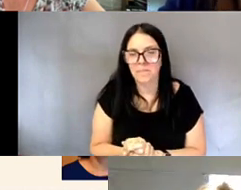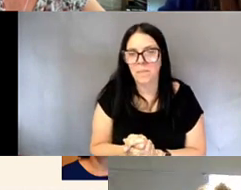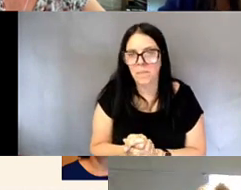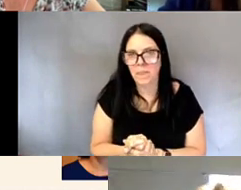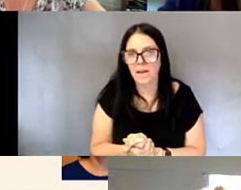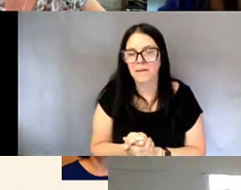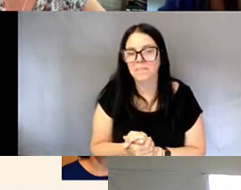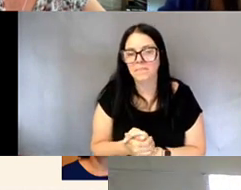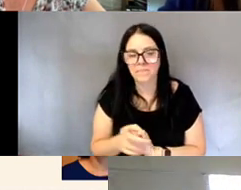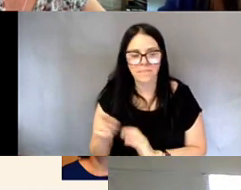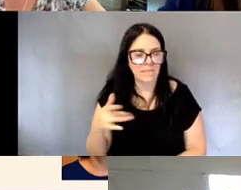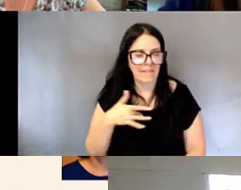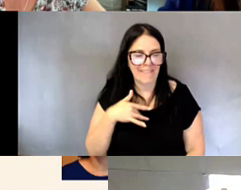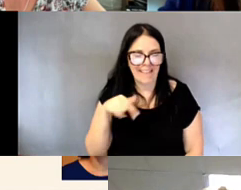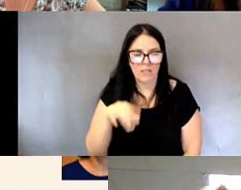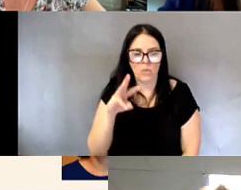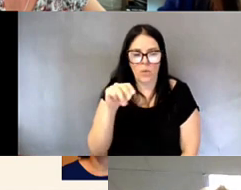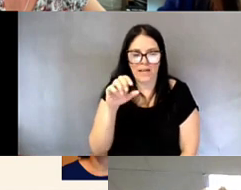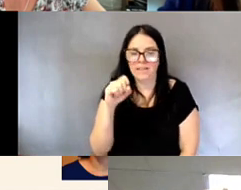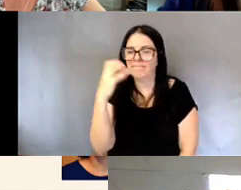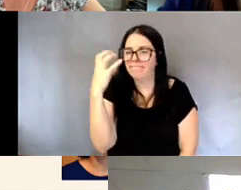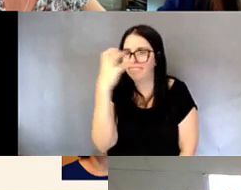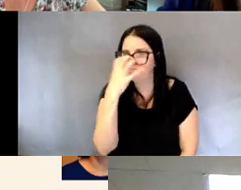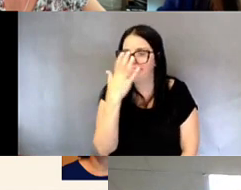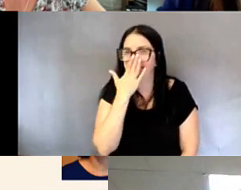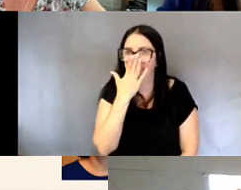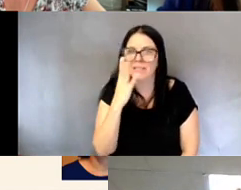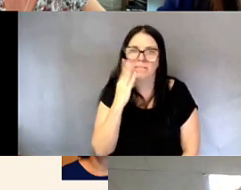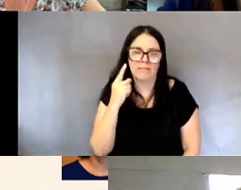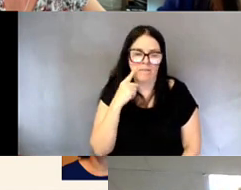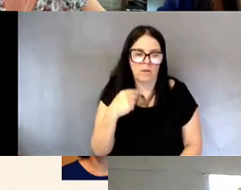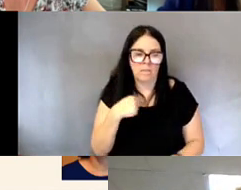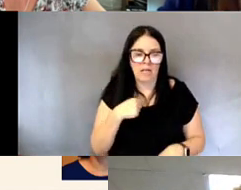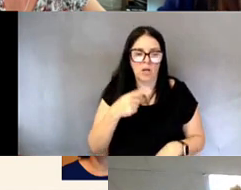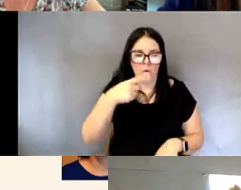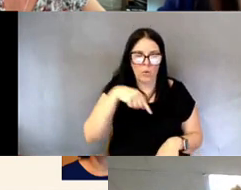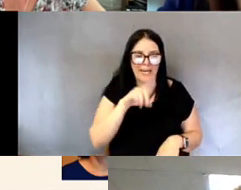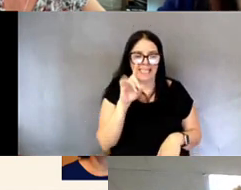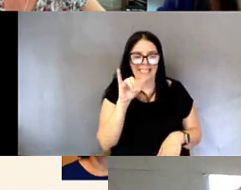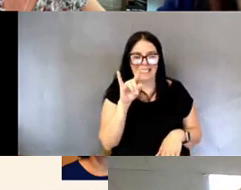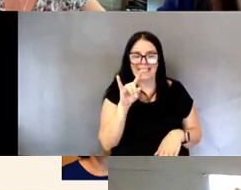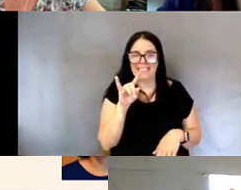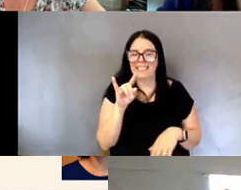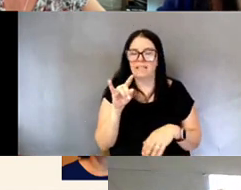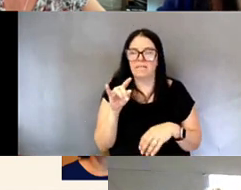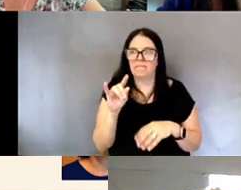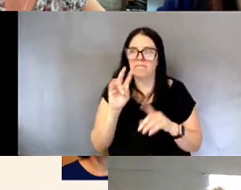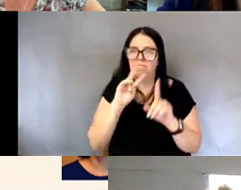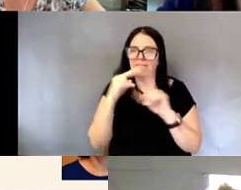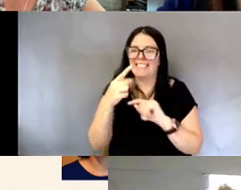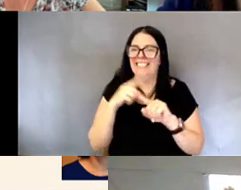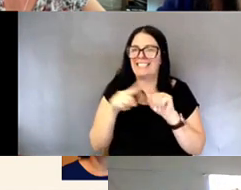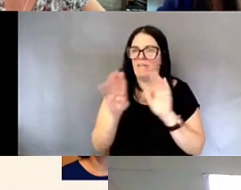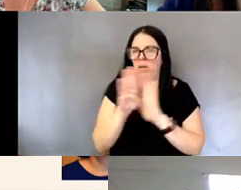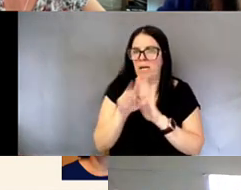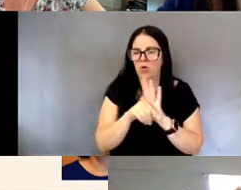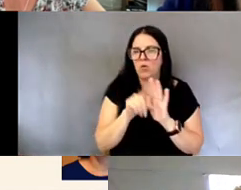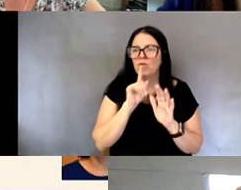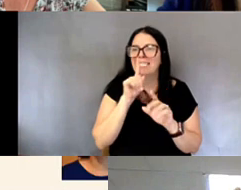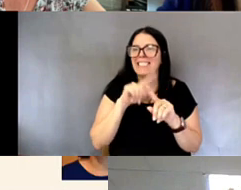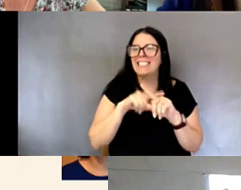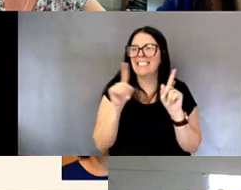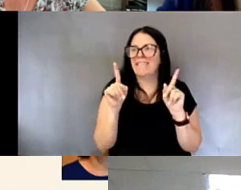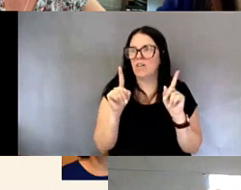it was an incredible experience for me because we were coming from very different background, very